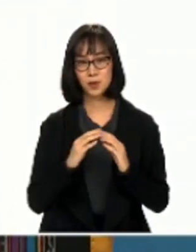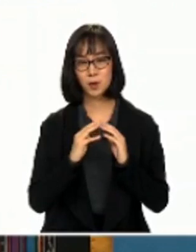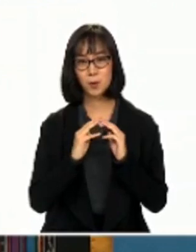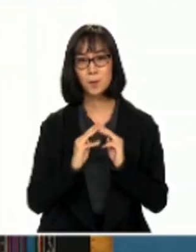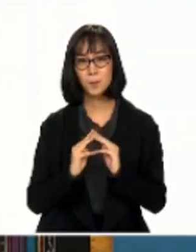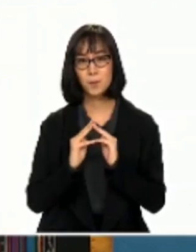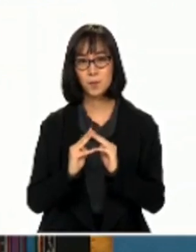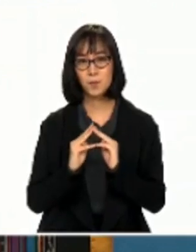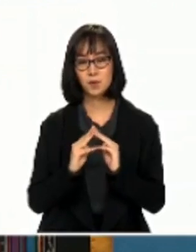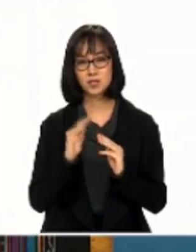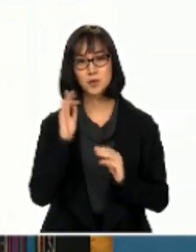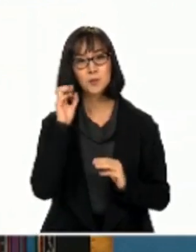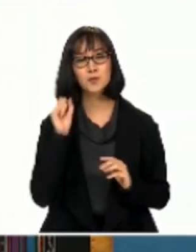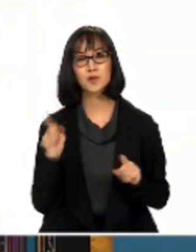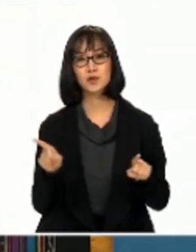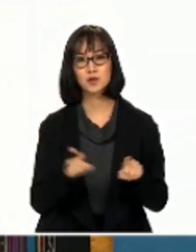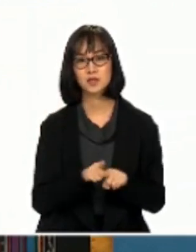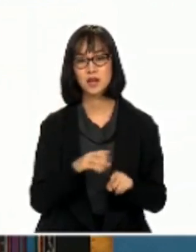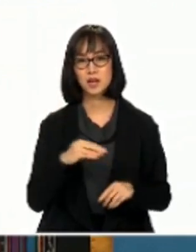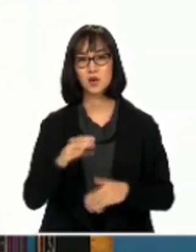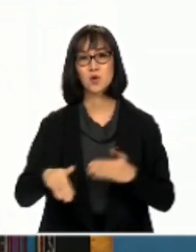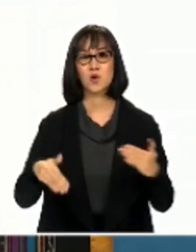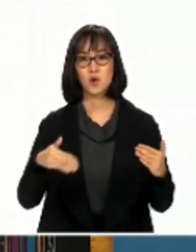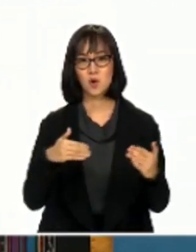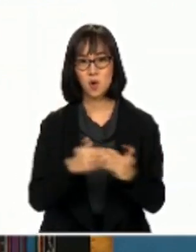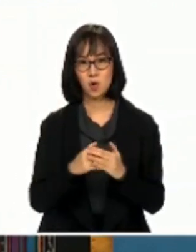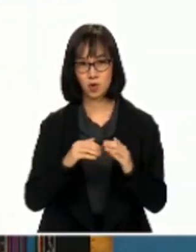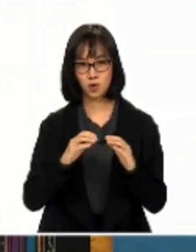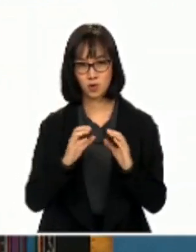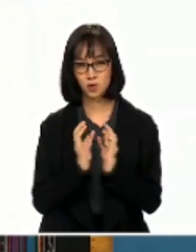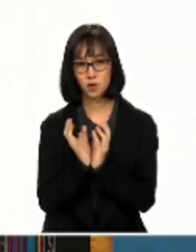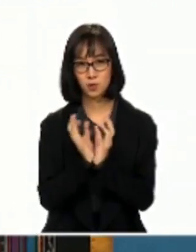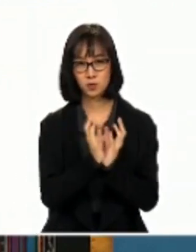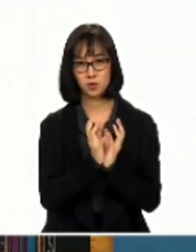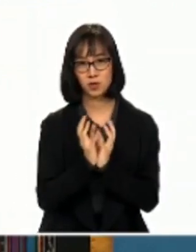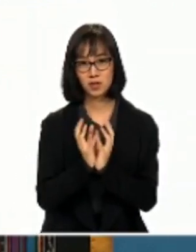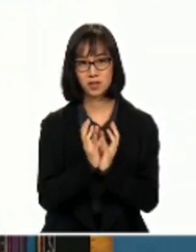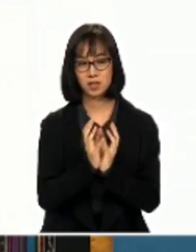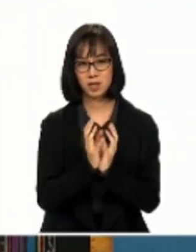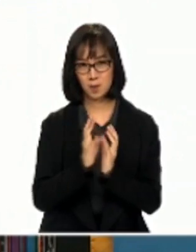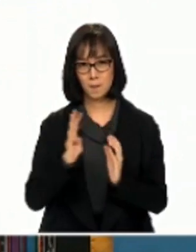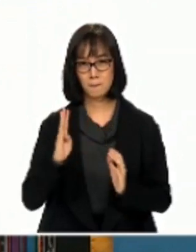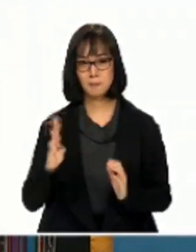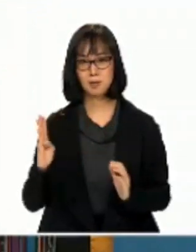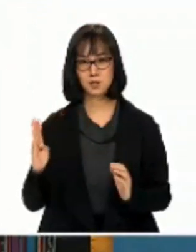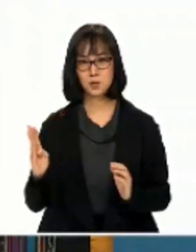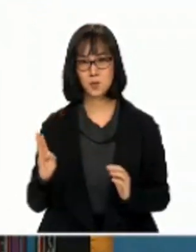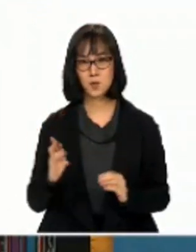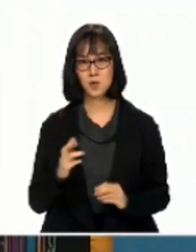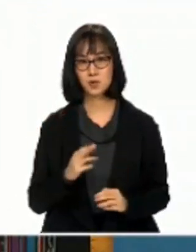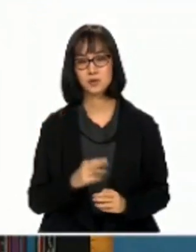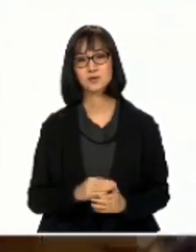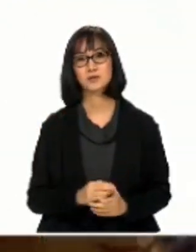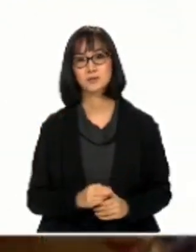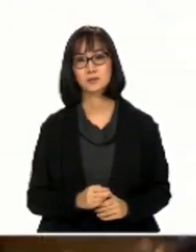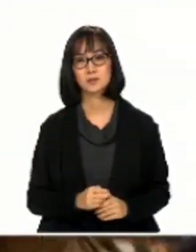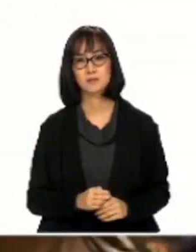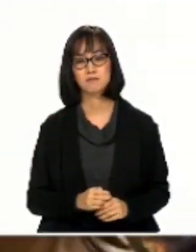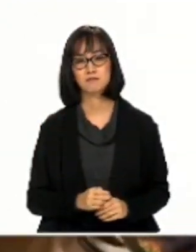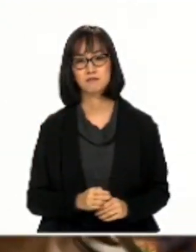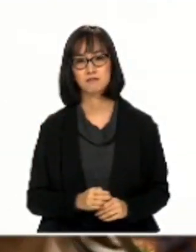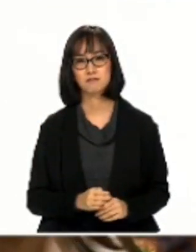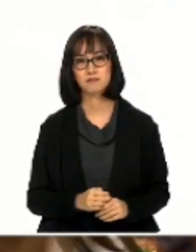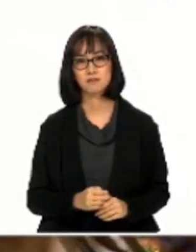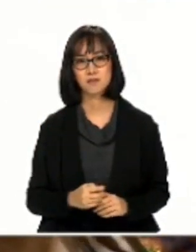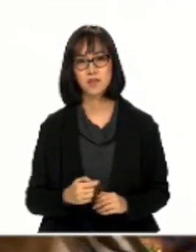all indigenous communities in the Bangsamoro regions. Additionally, I have taken the helm